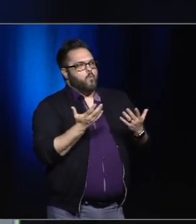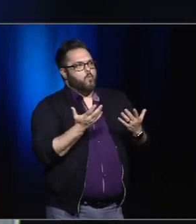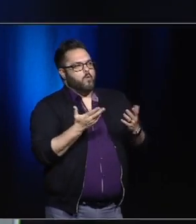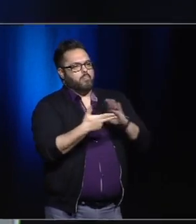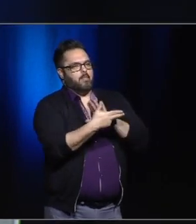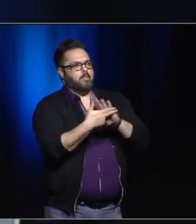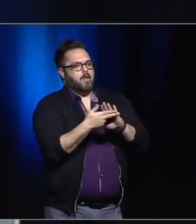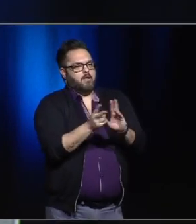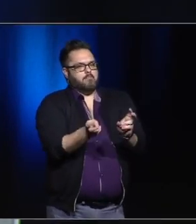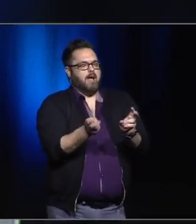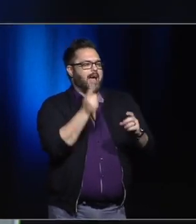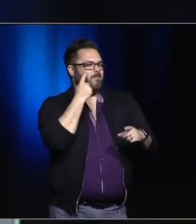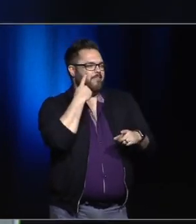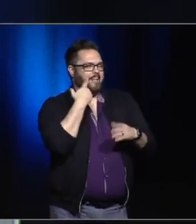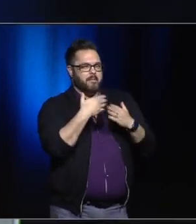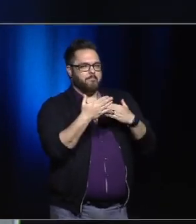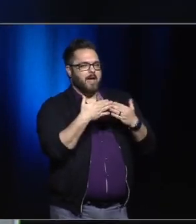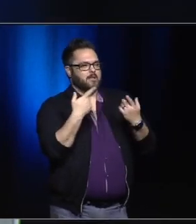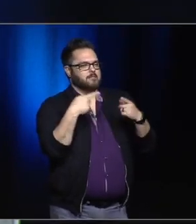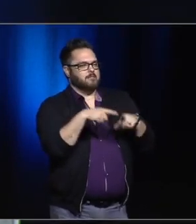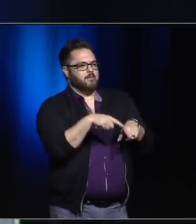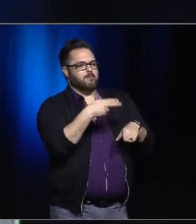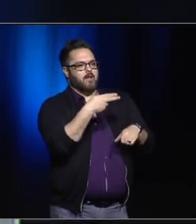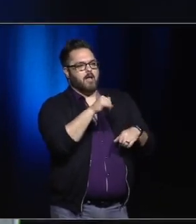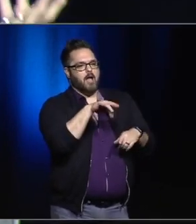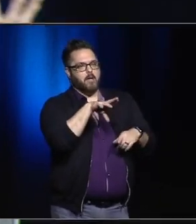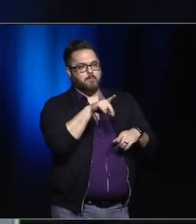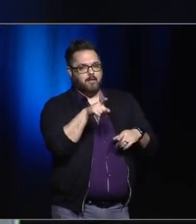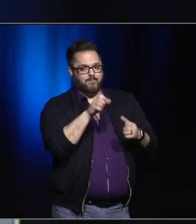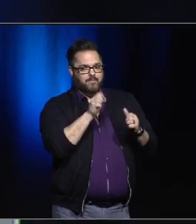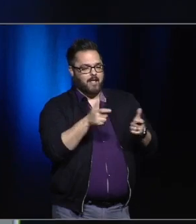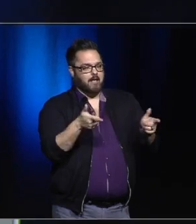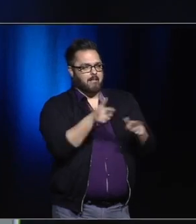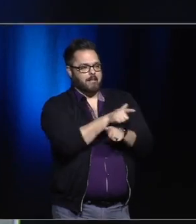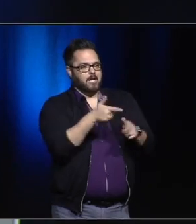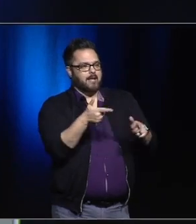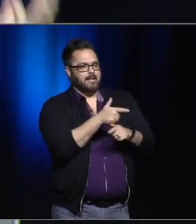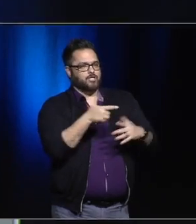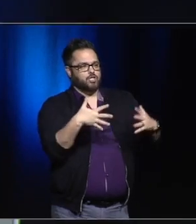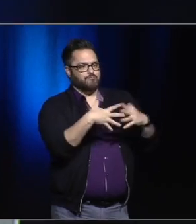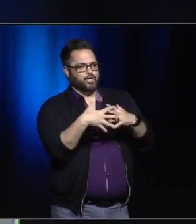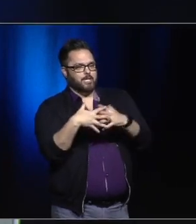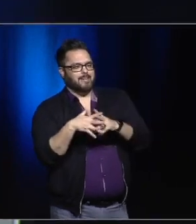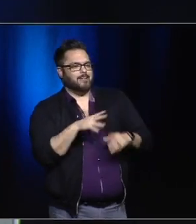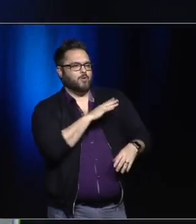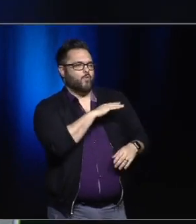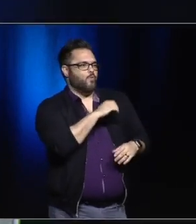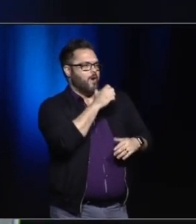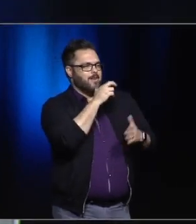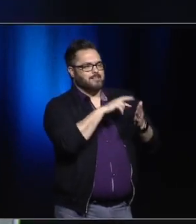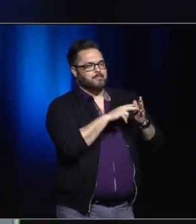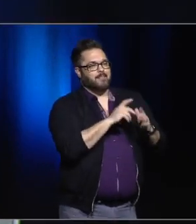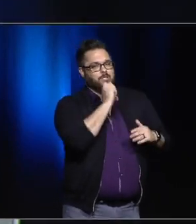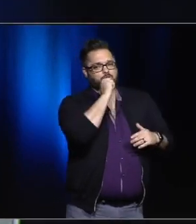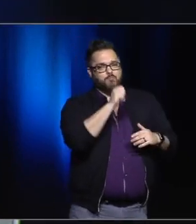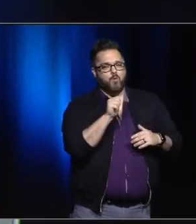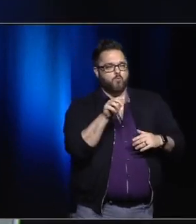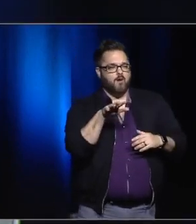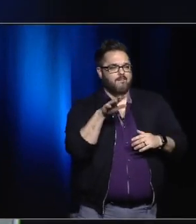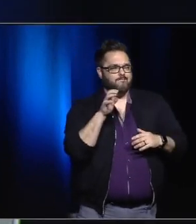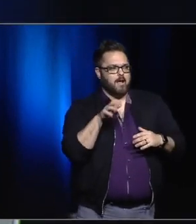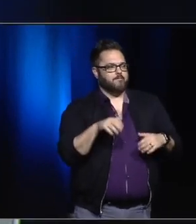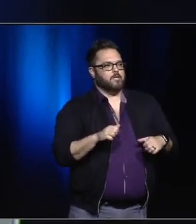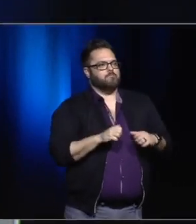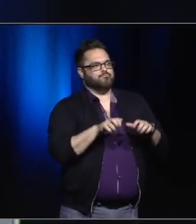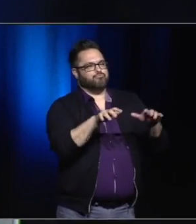I don't think it matters. If they can interbreed, then cool. It's not like there's going to be 500 of them tomorrow. They're still